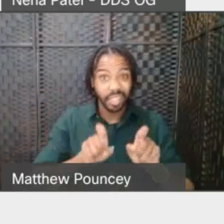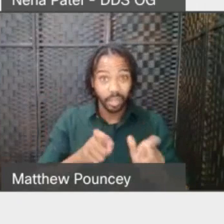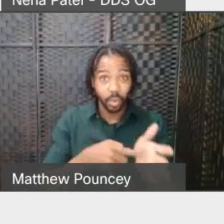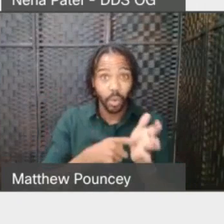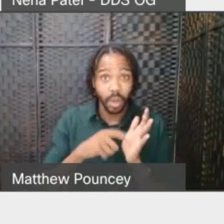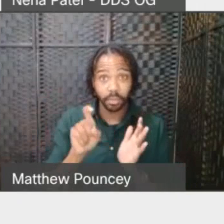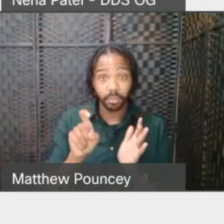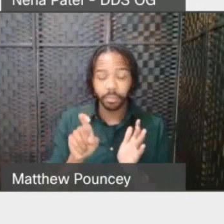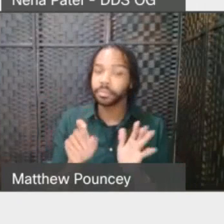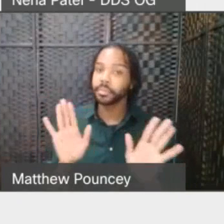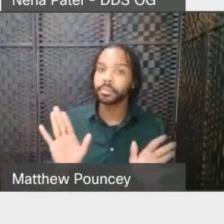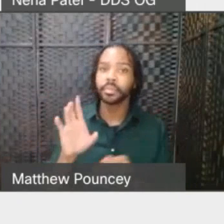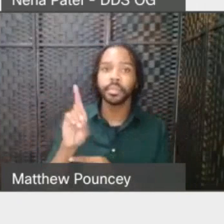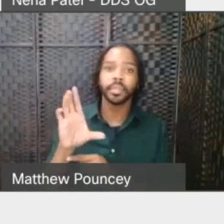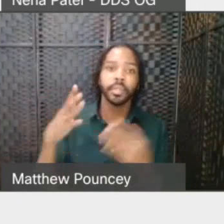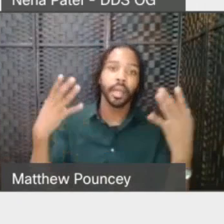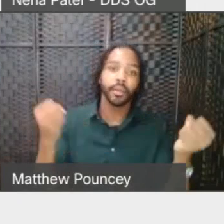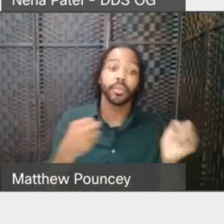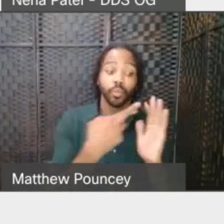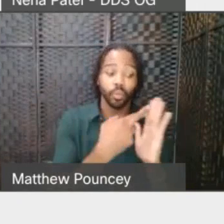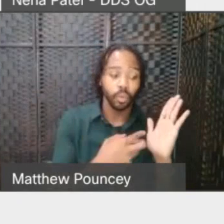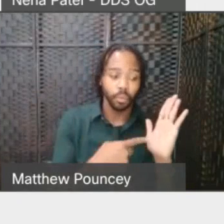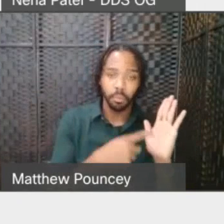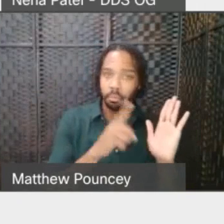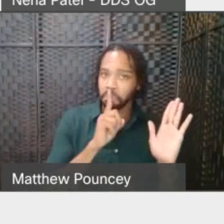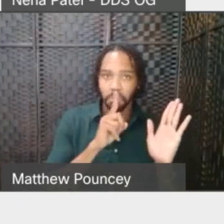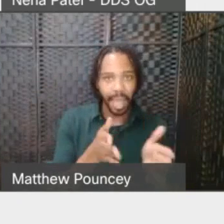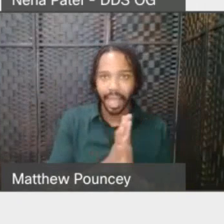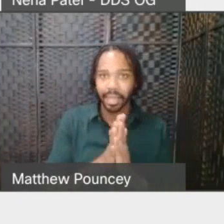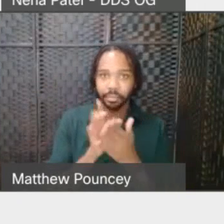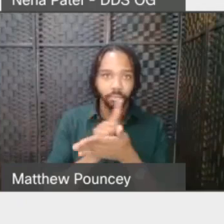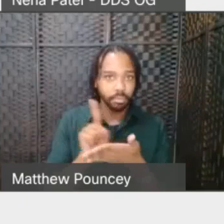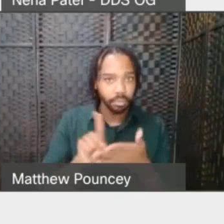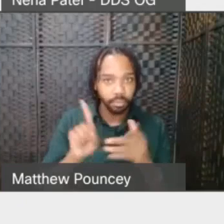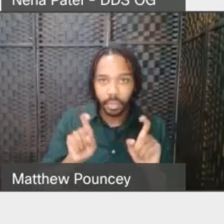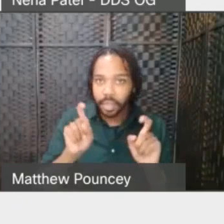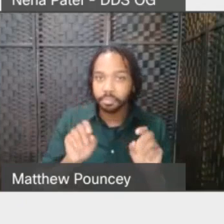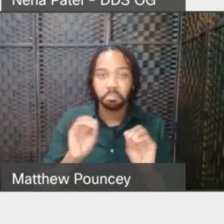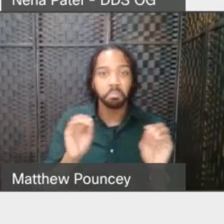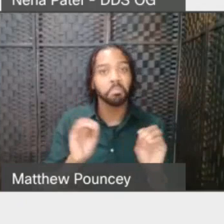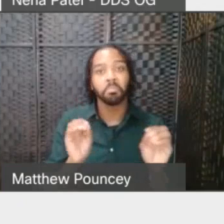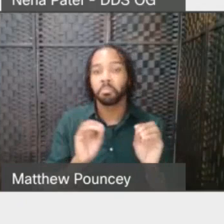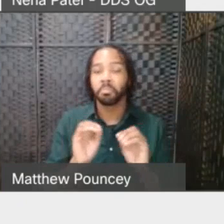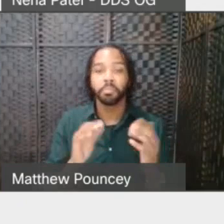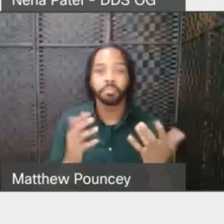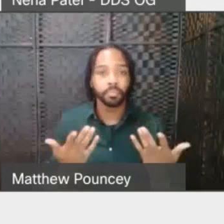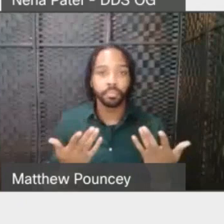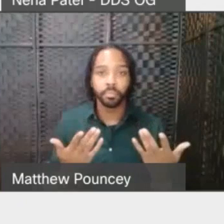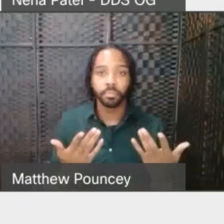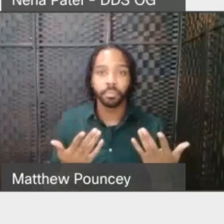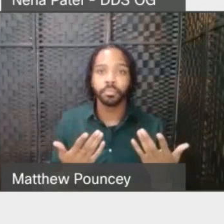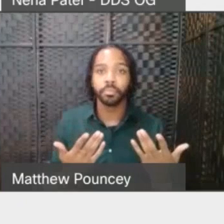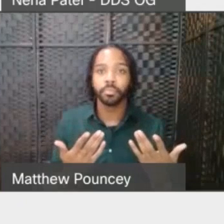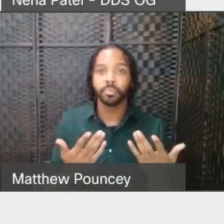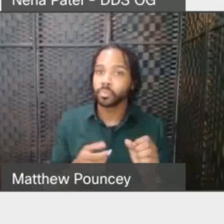The DC Health regulations are not asking at this time, nor is DC Health going to request that someone